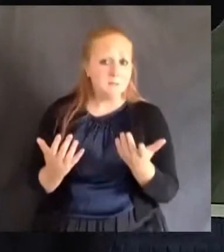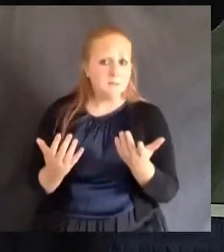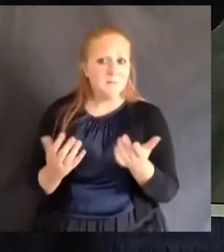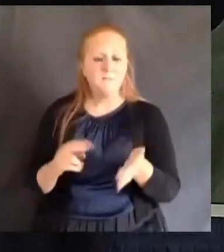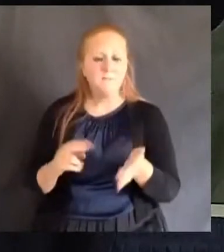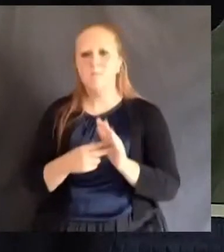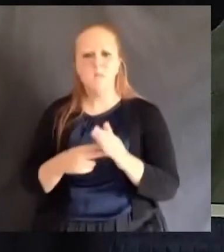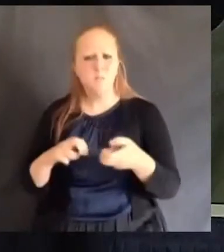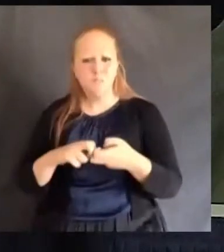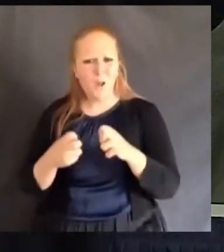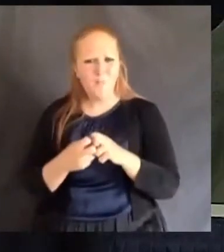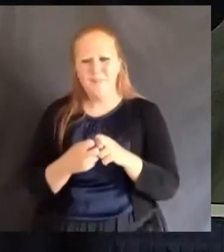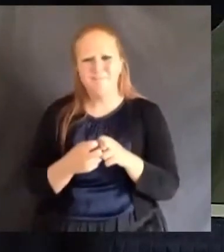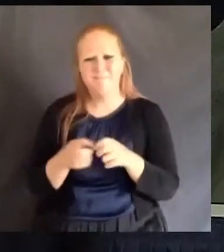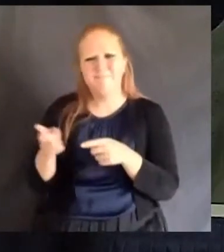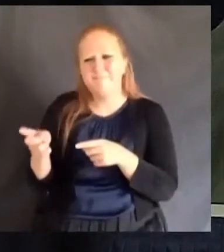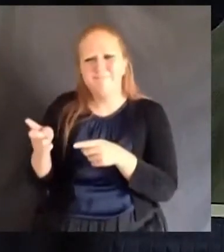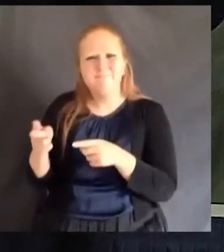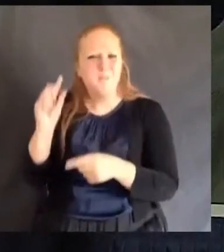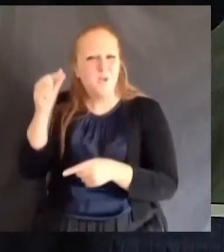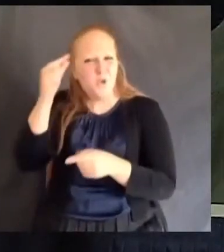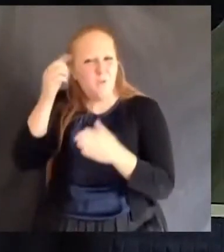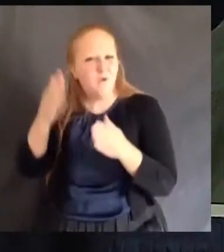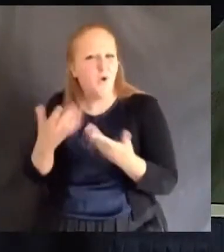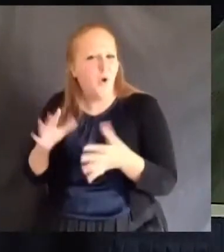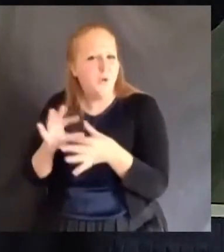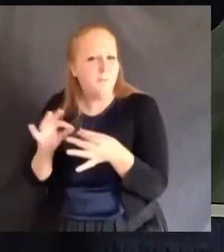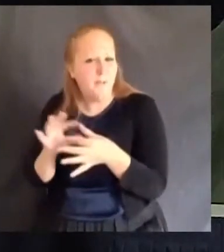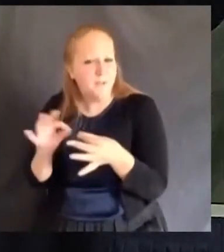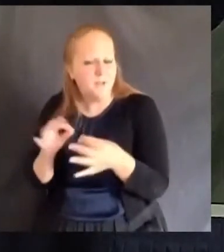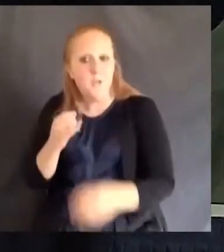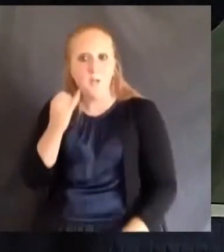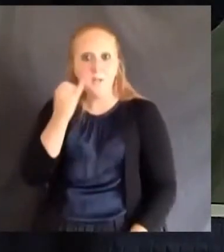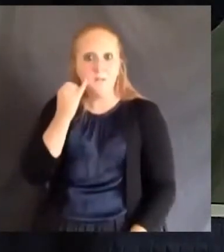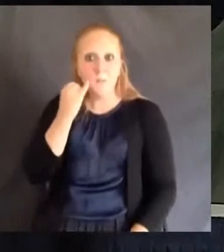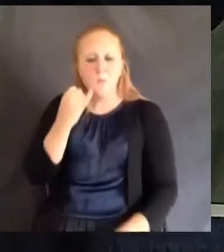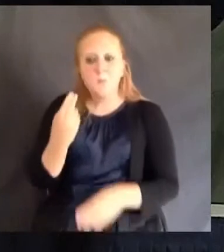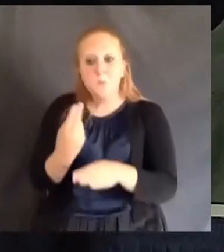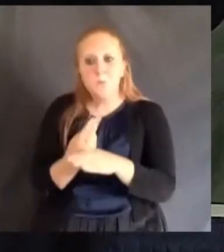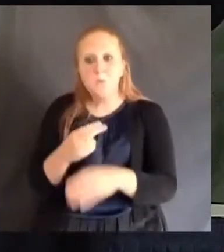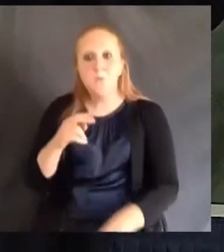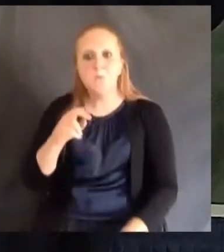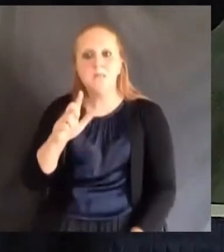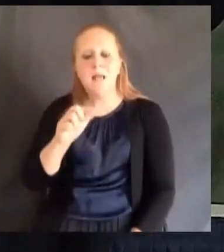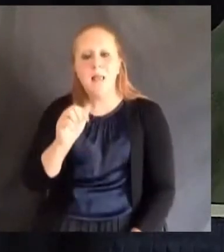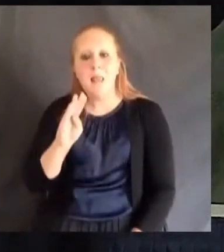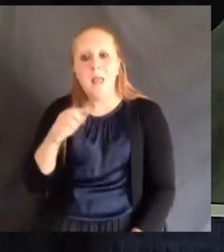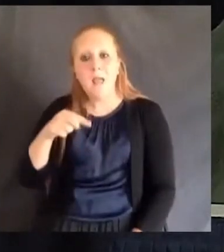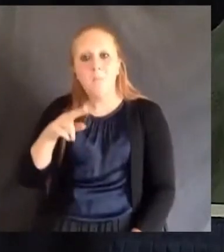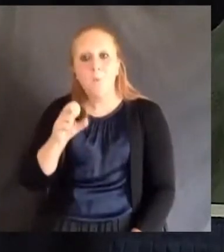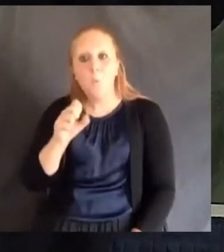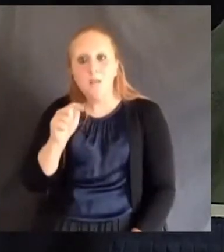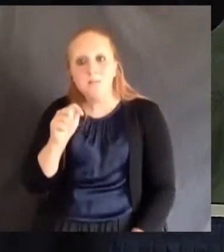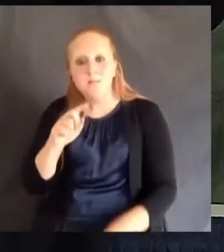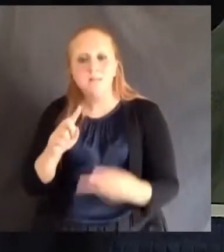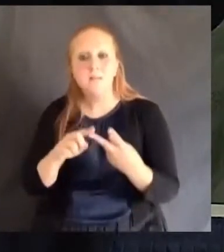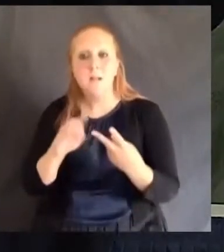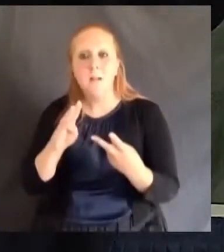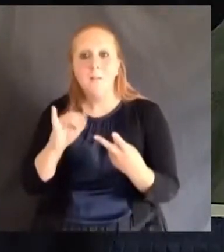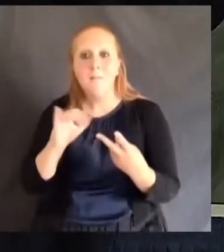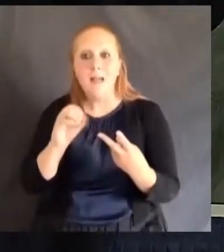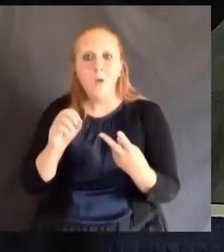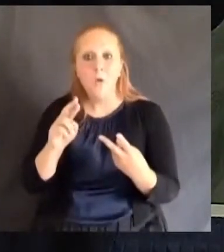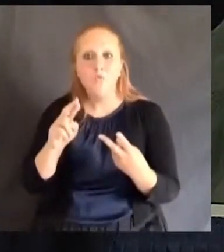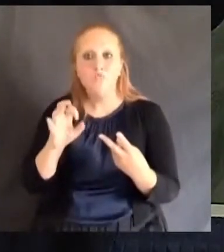issue here, as the governor said, is that when people are going to use LabCorp, Quest, or BioReference, they have to be prepared for that backlog. But if you